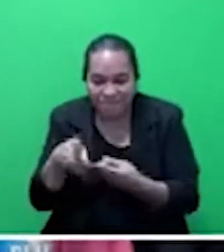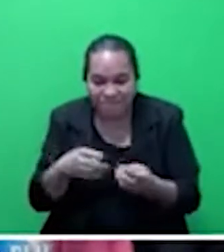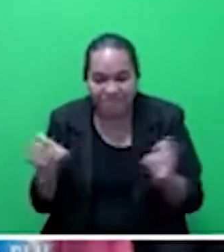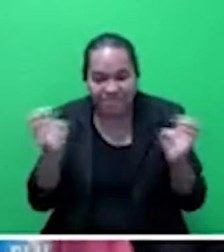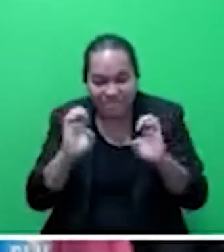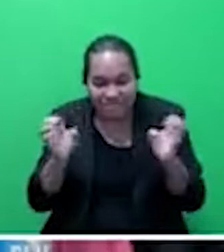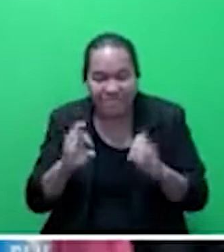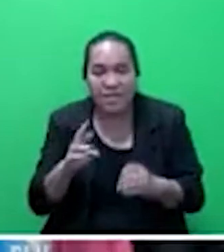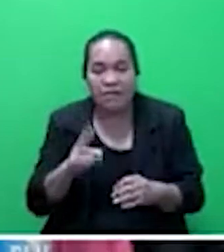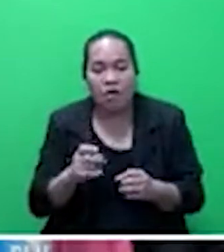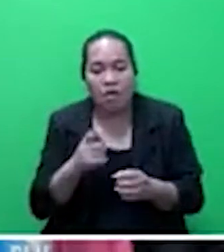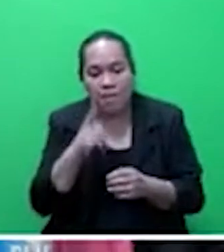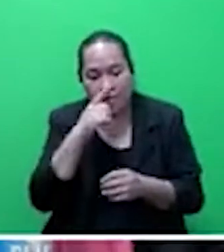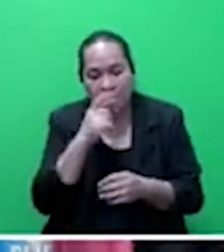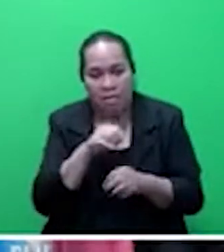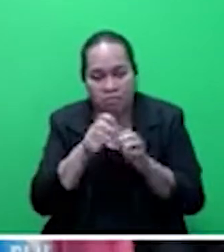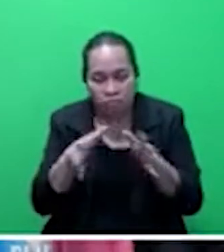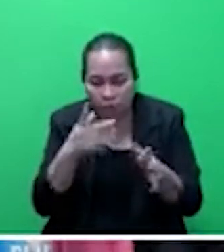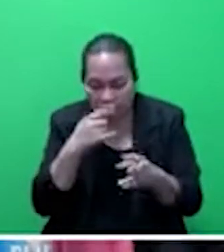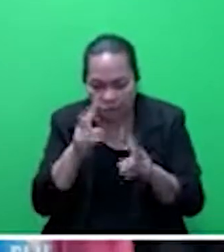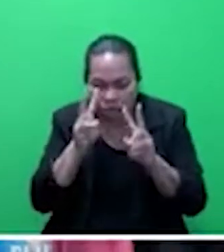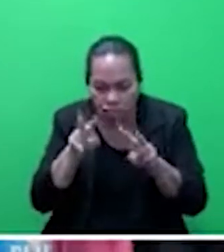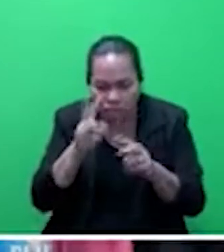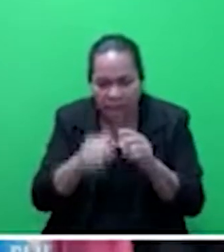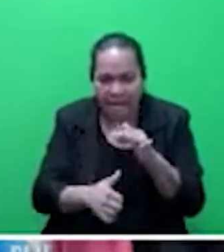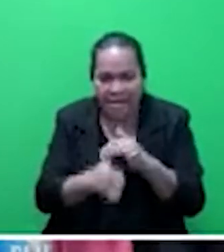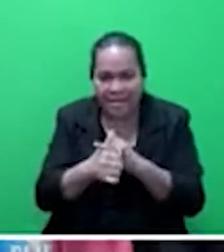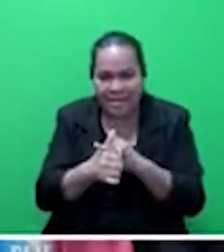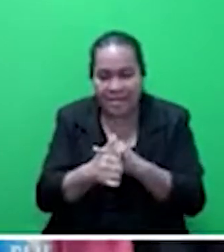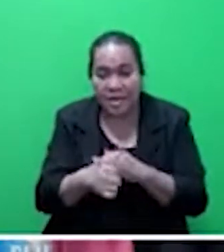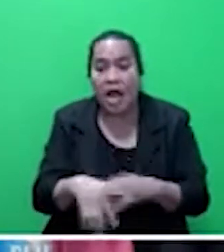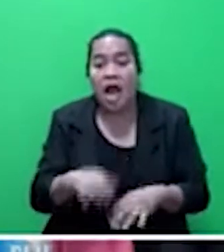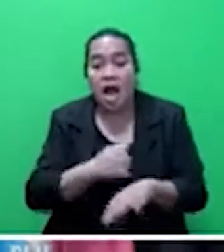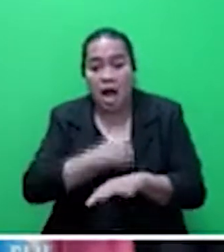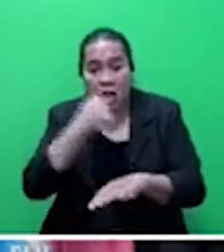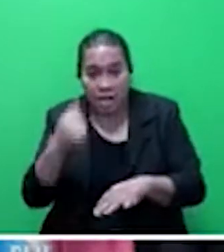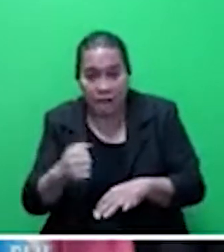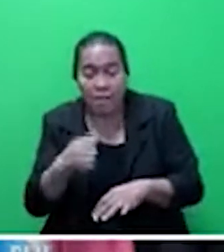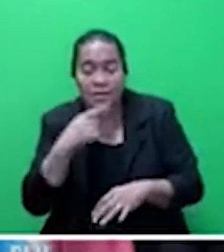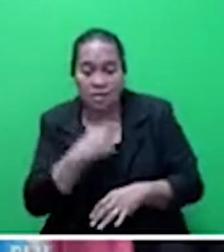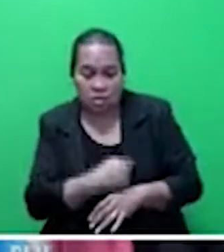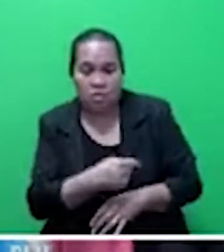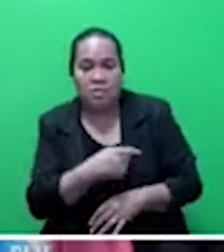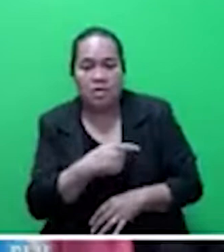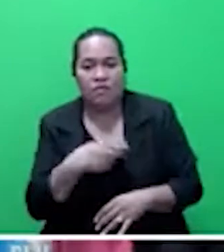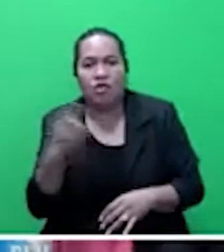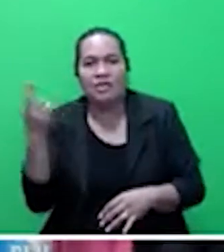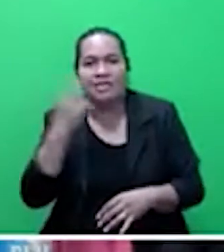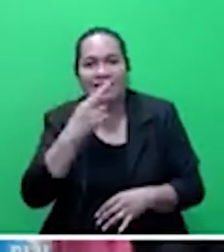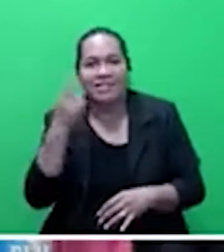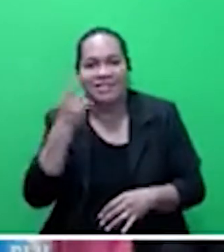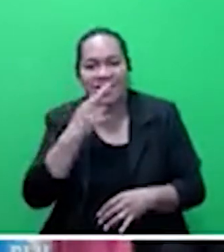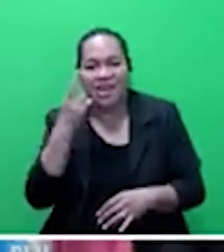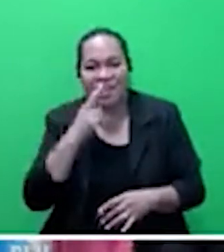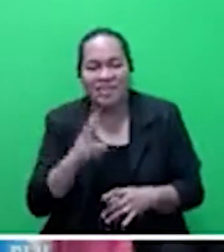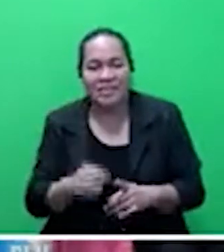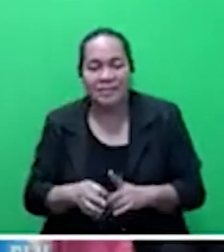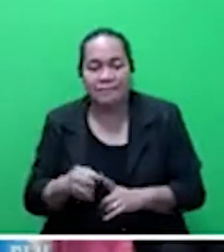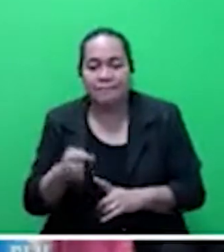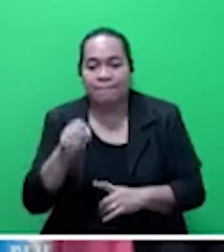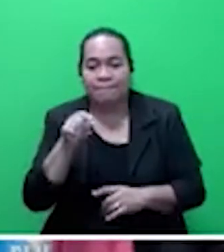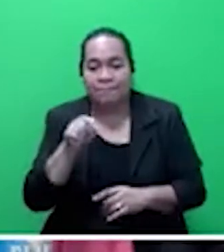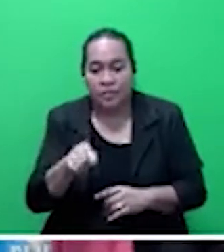public. Mr. Speaker, government is also committed to ensuring that disaster risk management in Fiji is